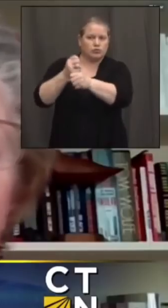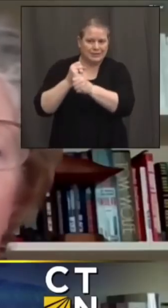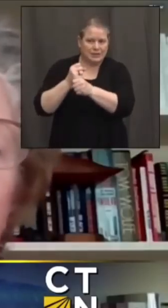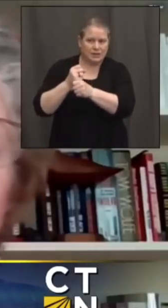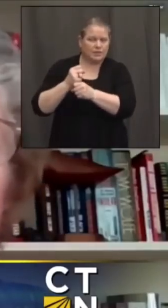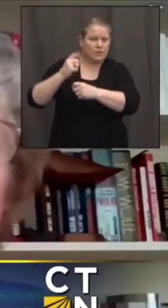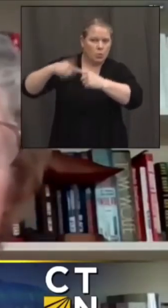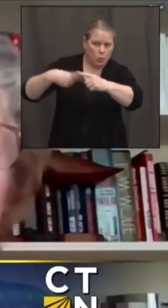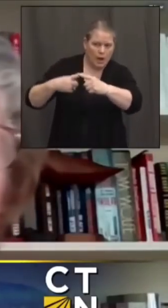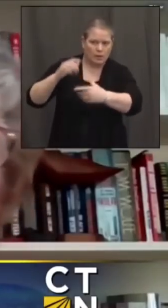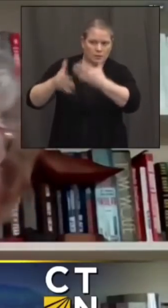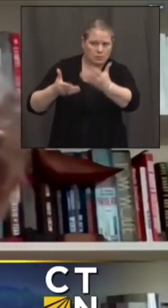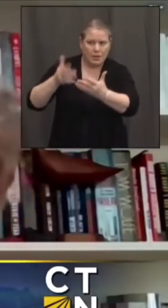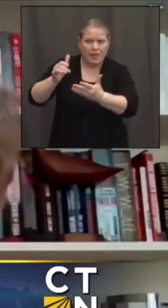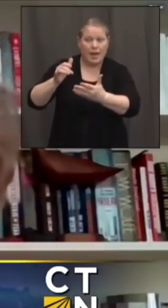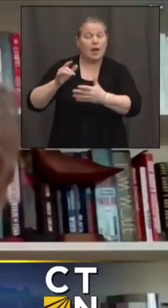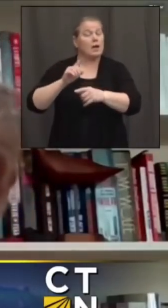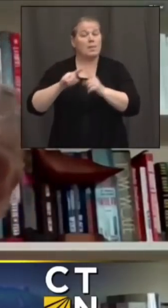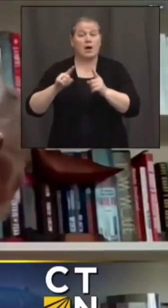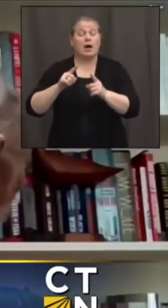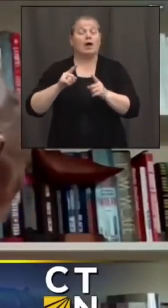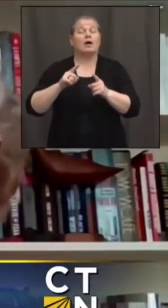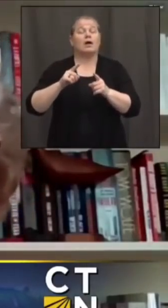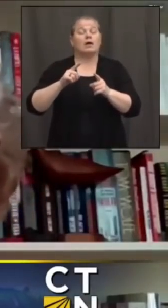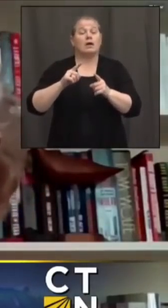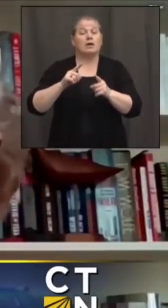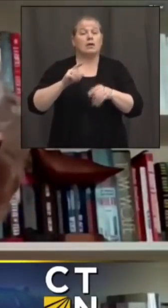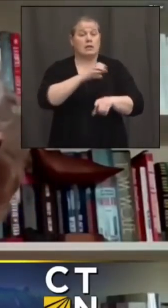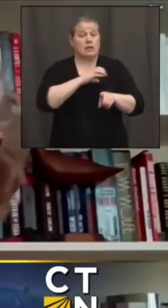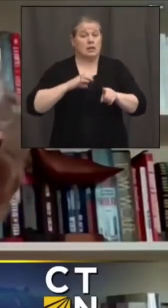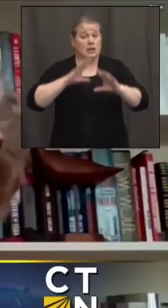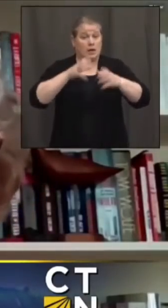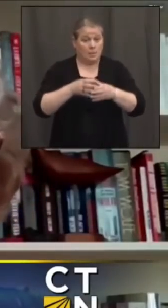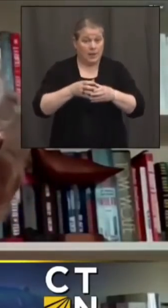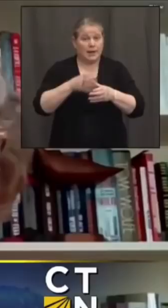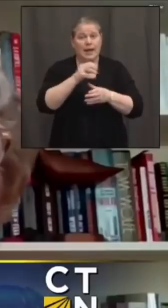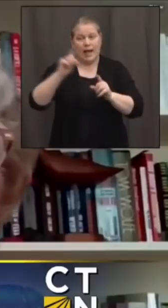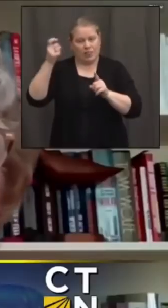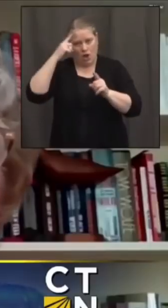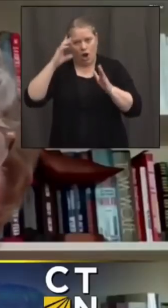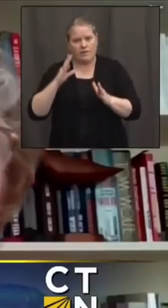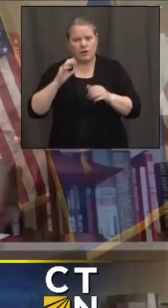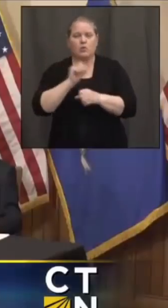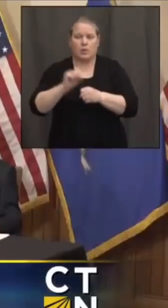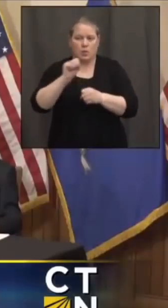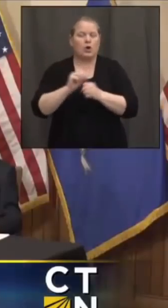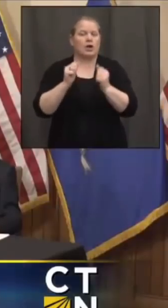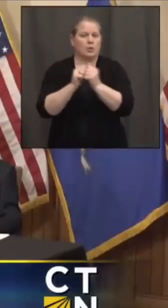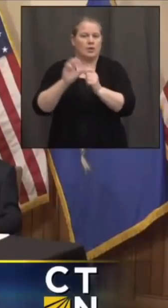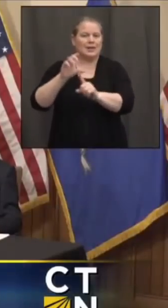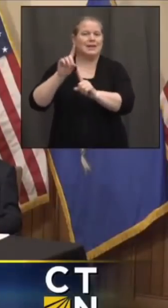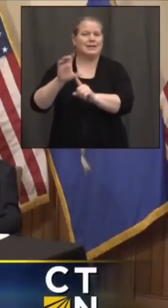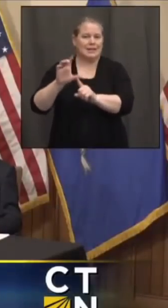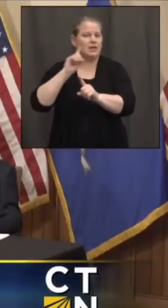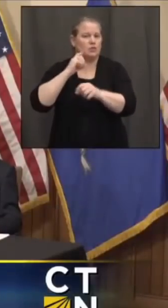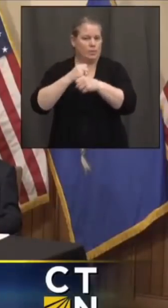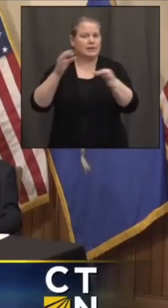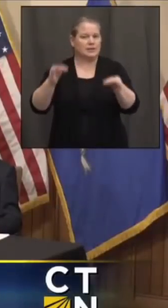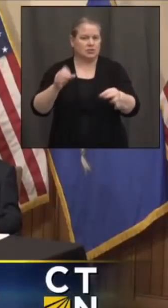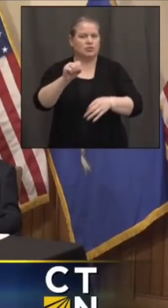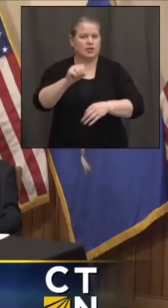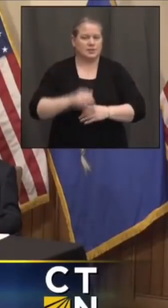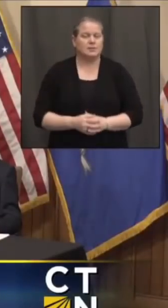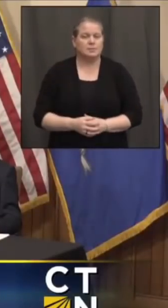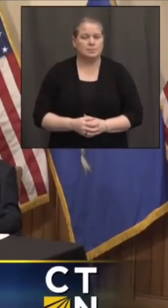the allocation committee and the governor have accepted the recommendations to work off of the CDC list. Got it. And one last quick question. I